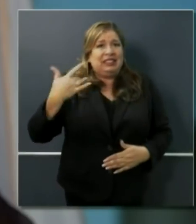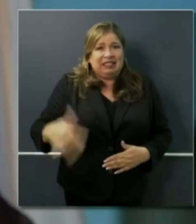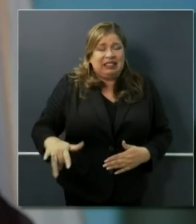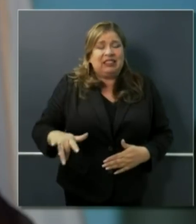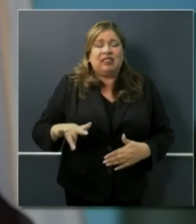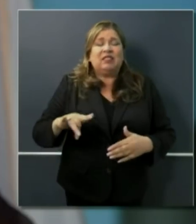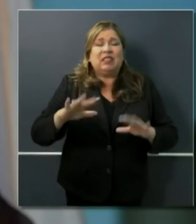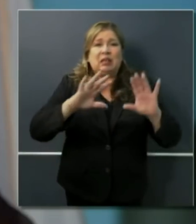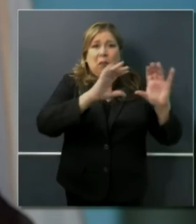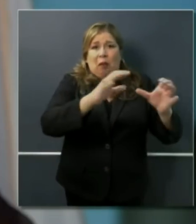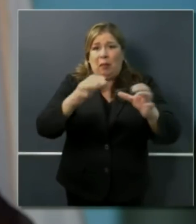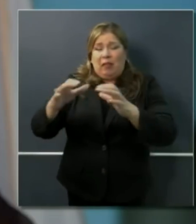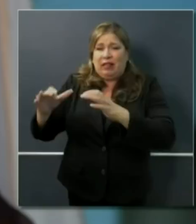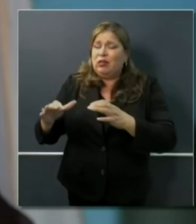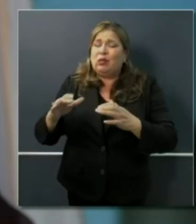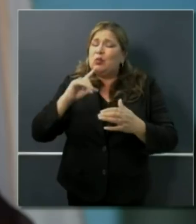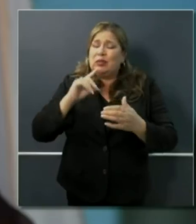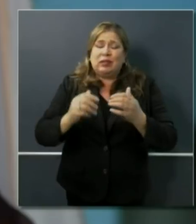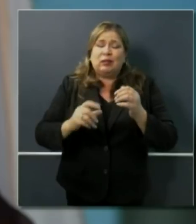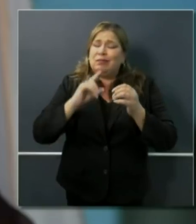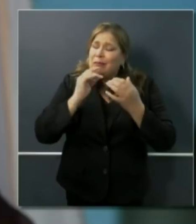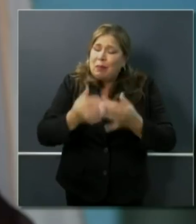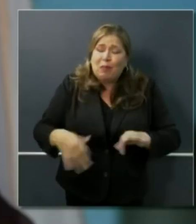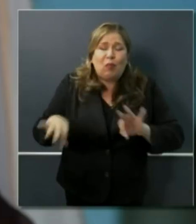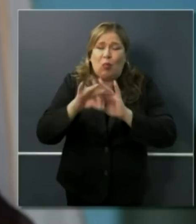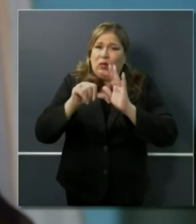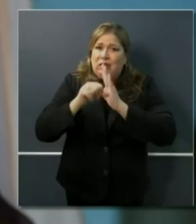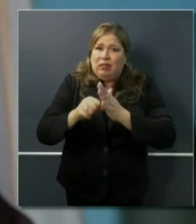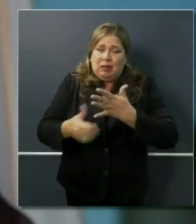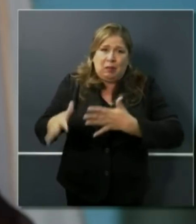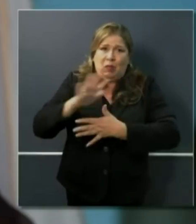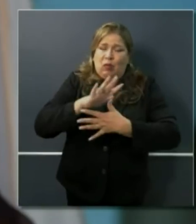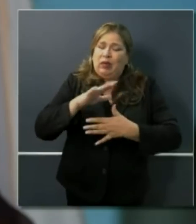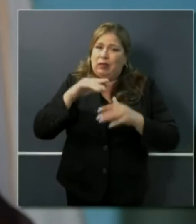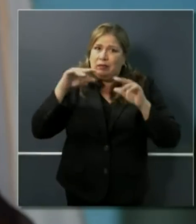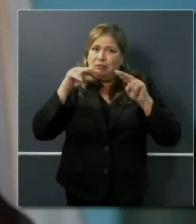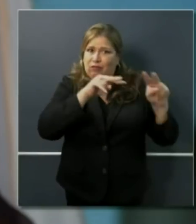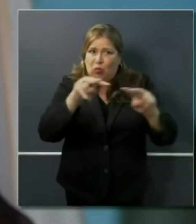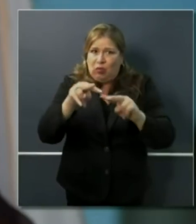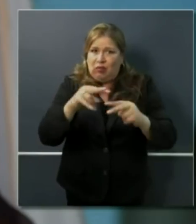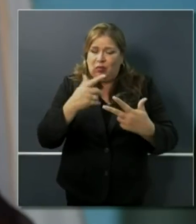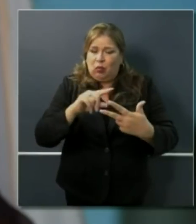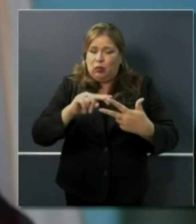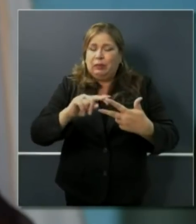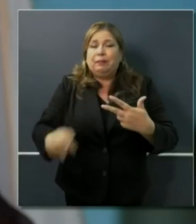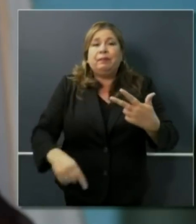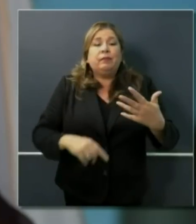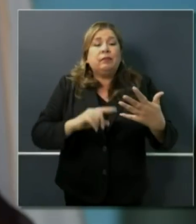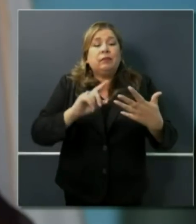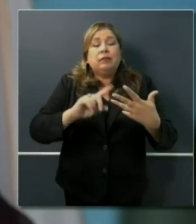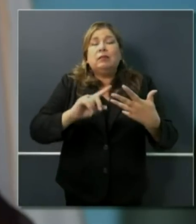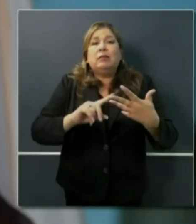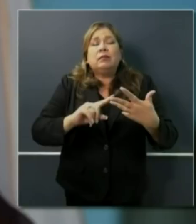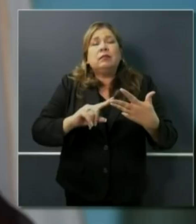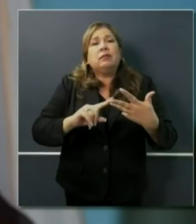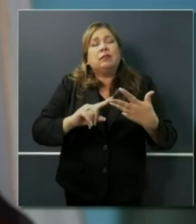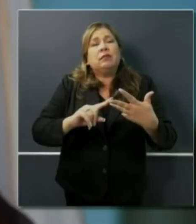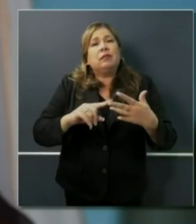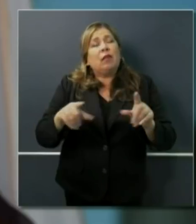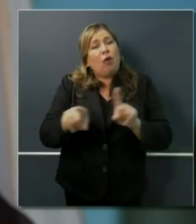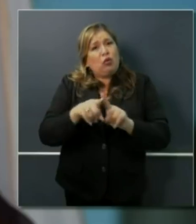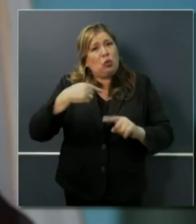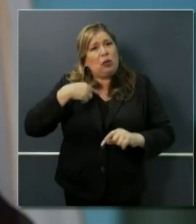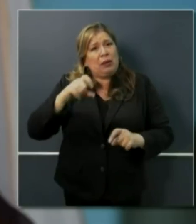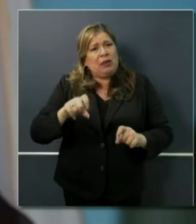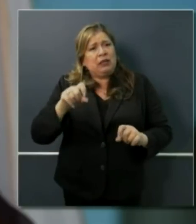populations as a top priority. Number 3 is addressing, again, the ongoing needs of our hospital and alternative care